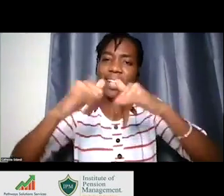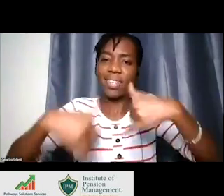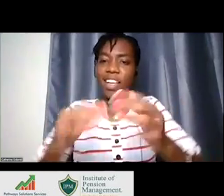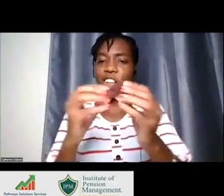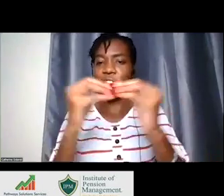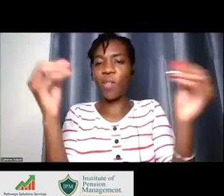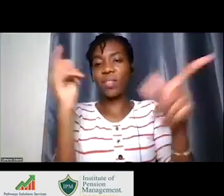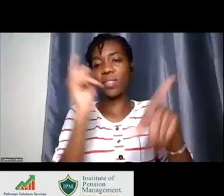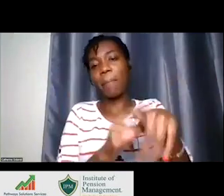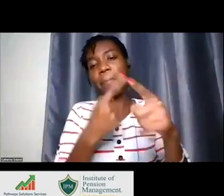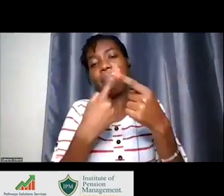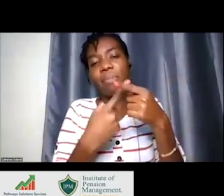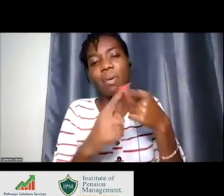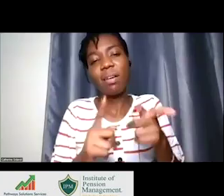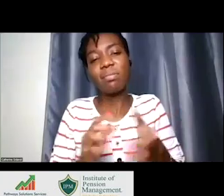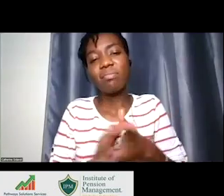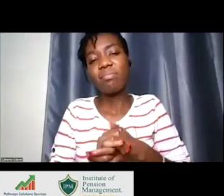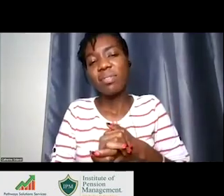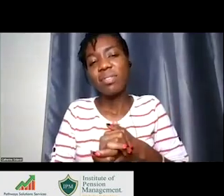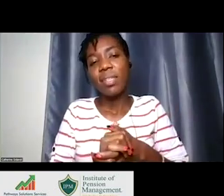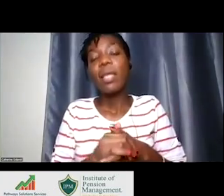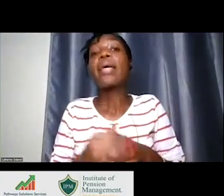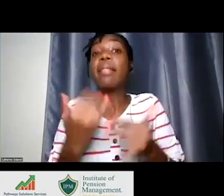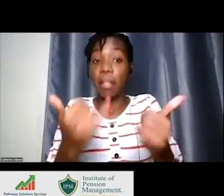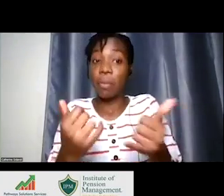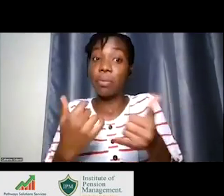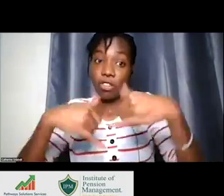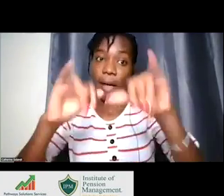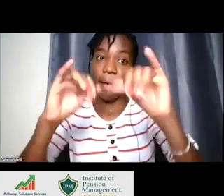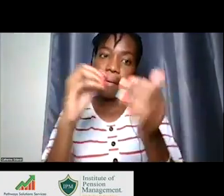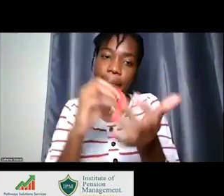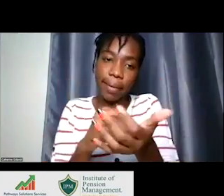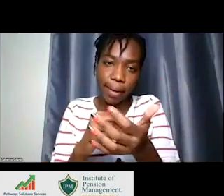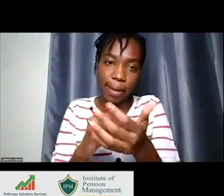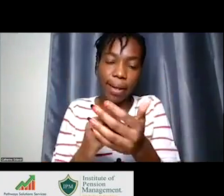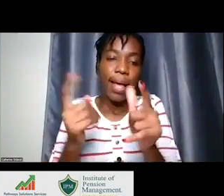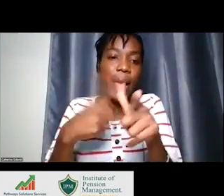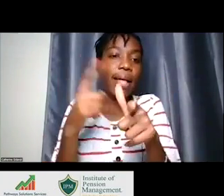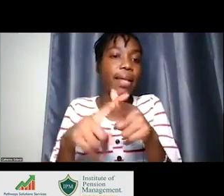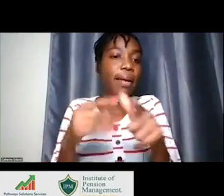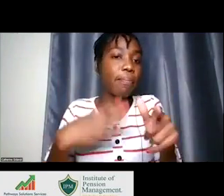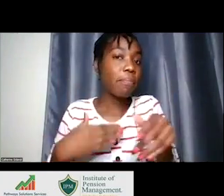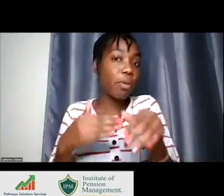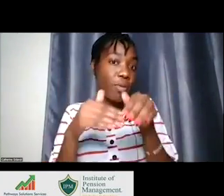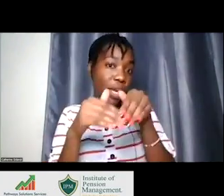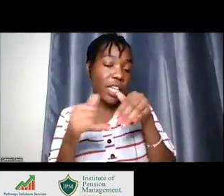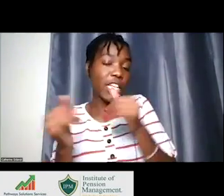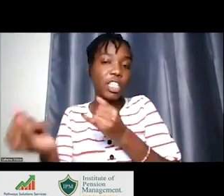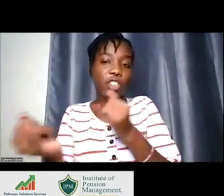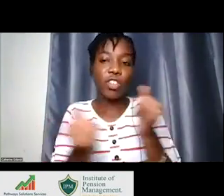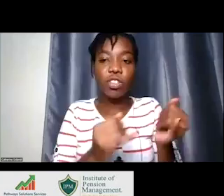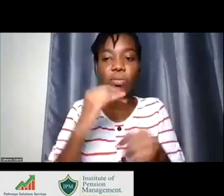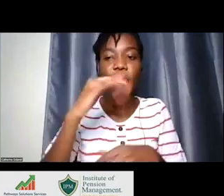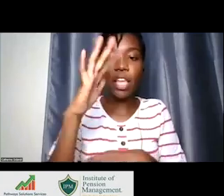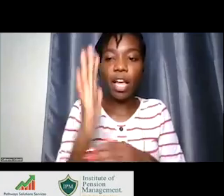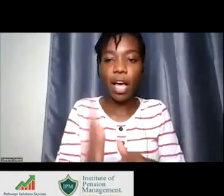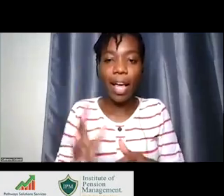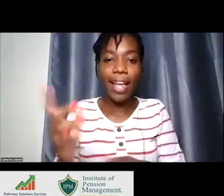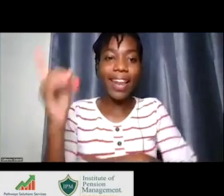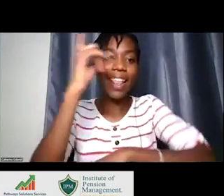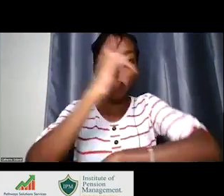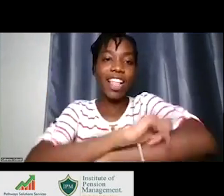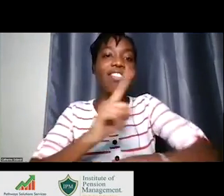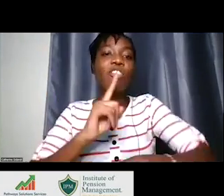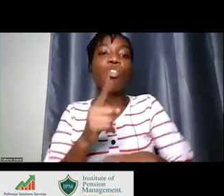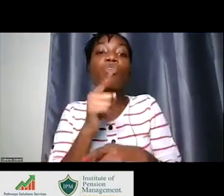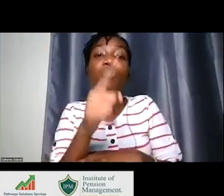and I'm just going to try again now as I wait to introduce our speaker of the day. Now, tell me on the chat,